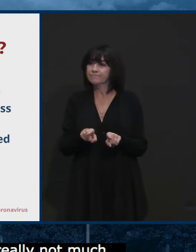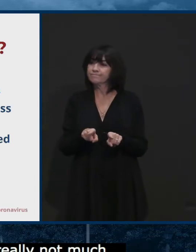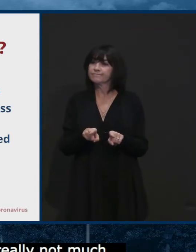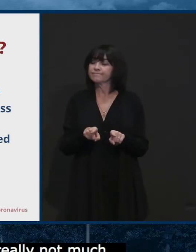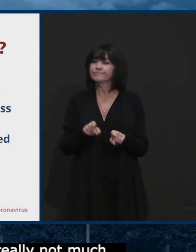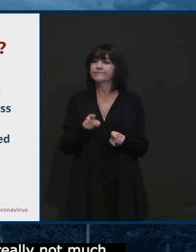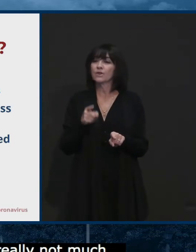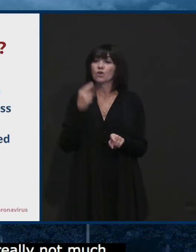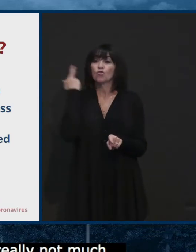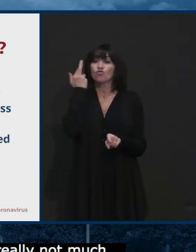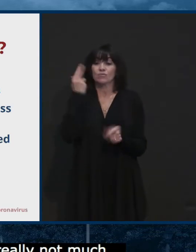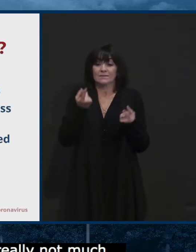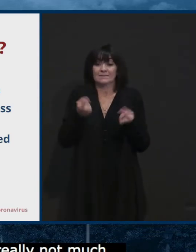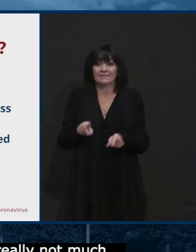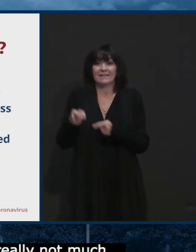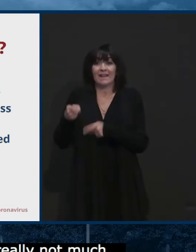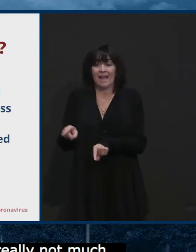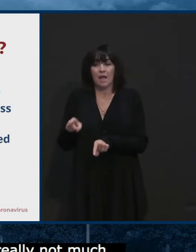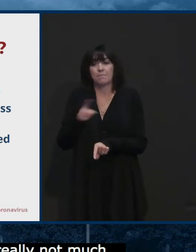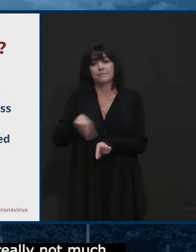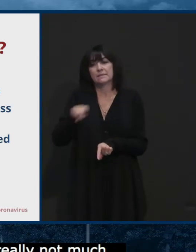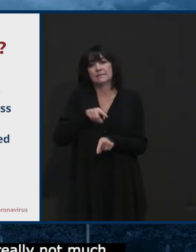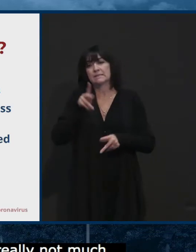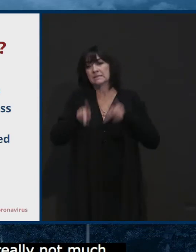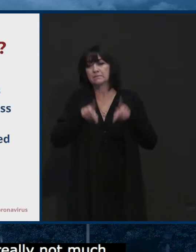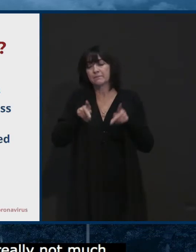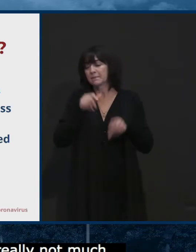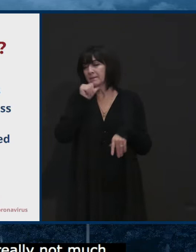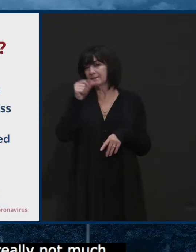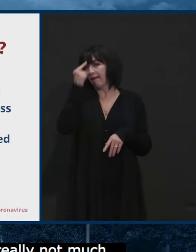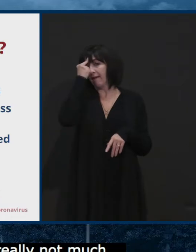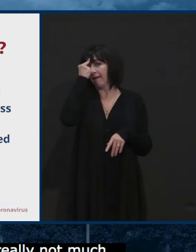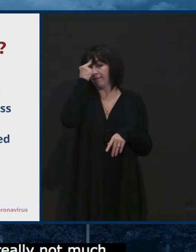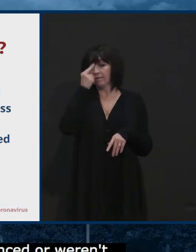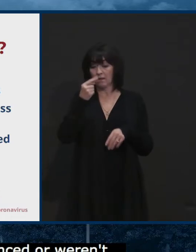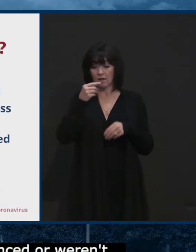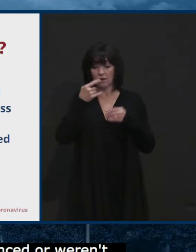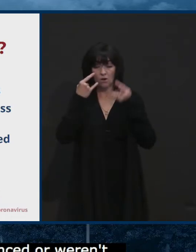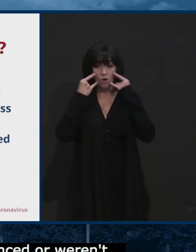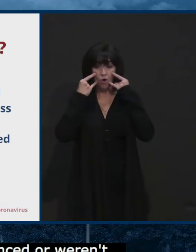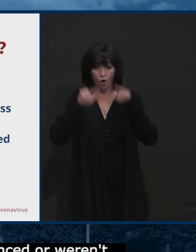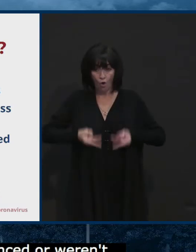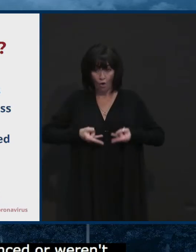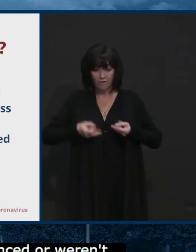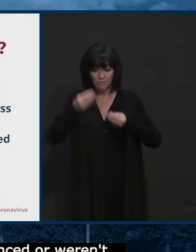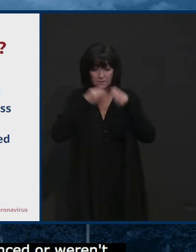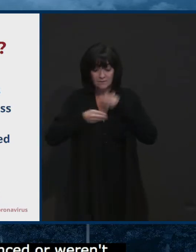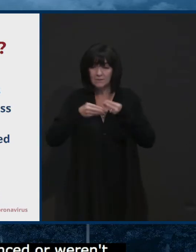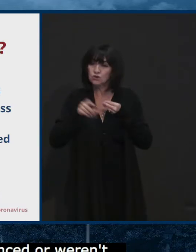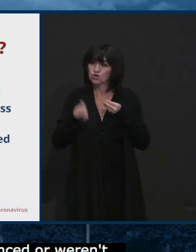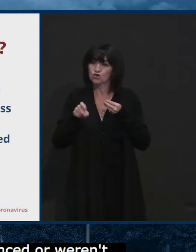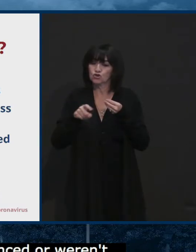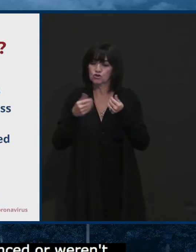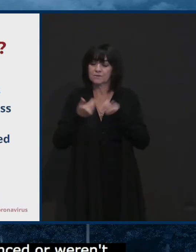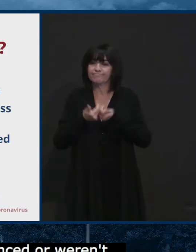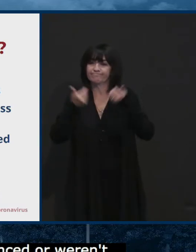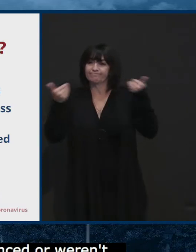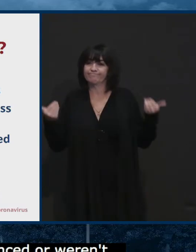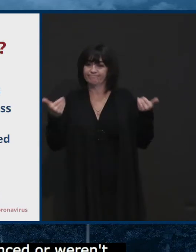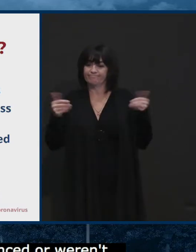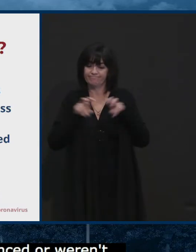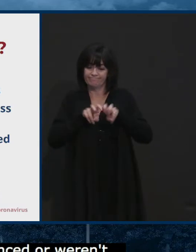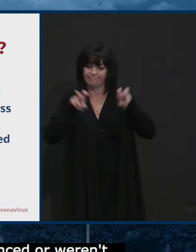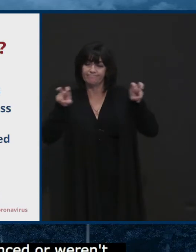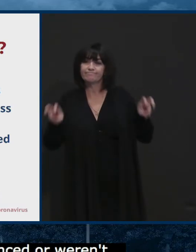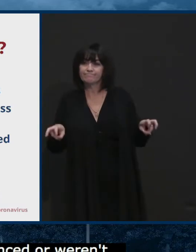the individuals weren't social distanced or weren't wearing a mask. But we are seeing, in the students that are